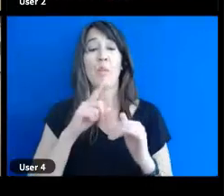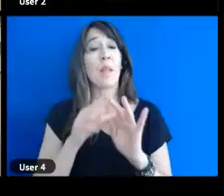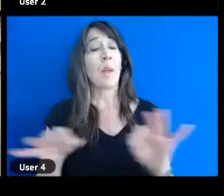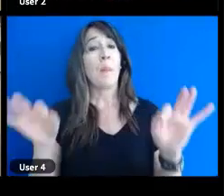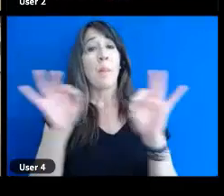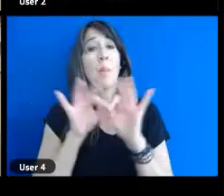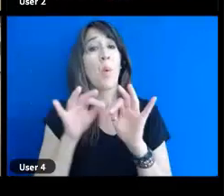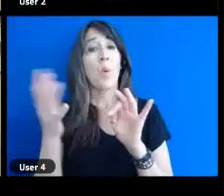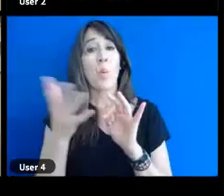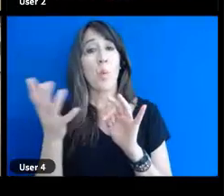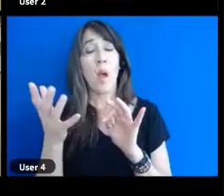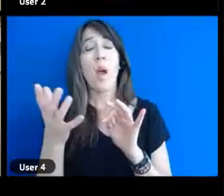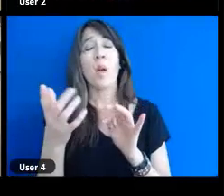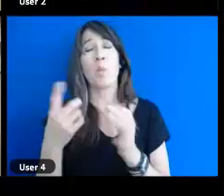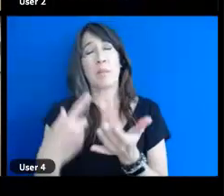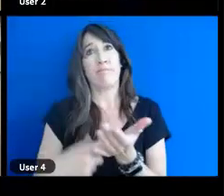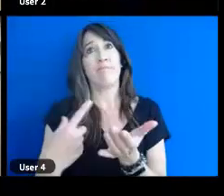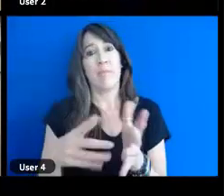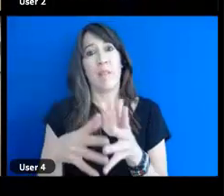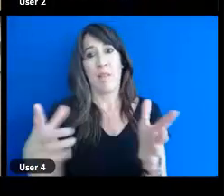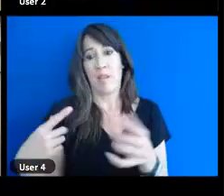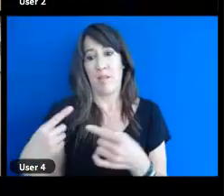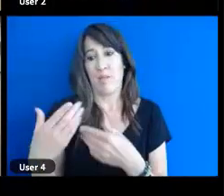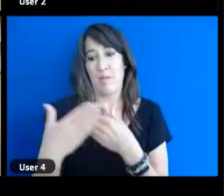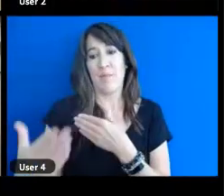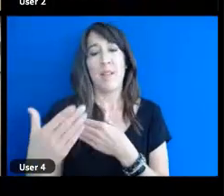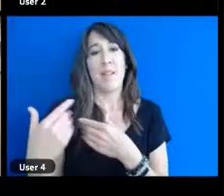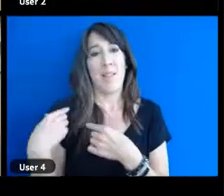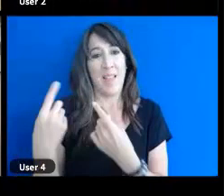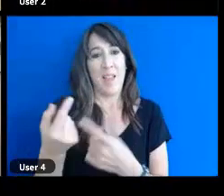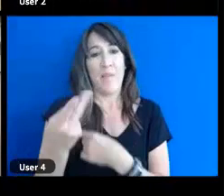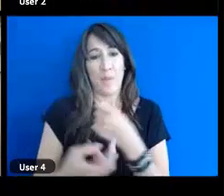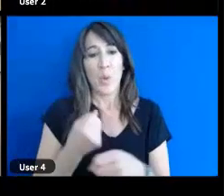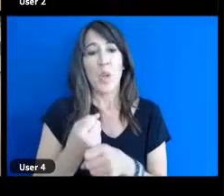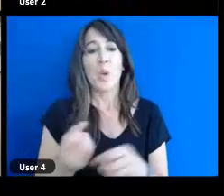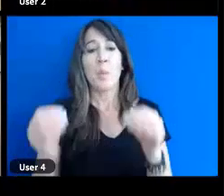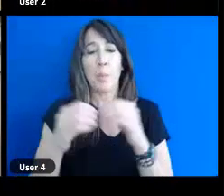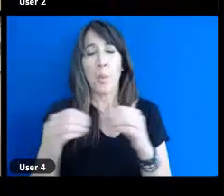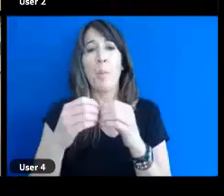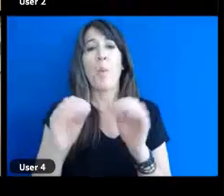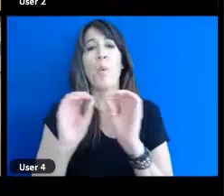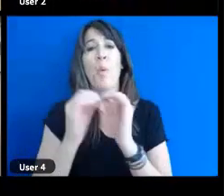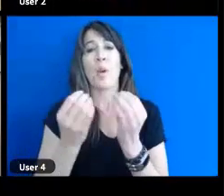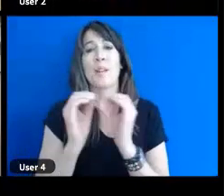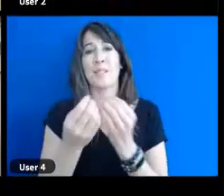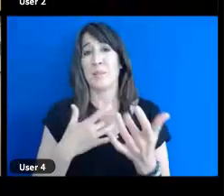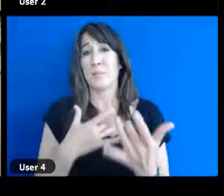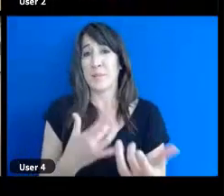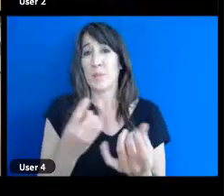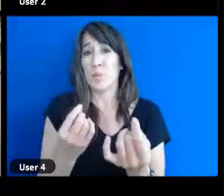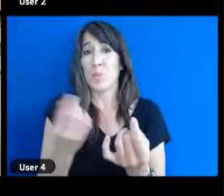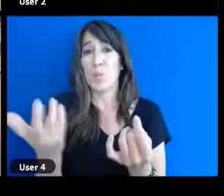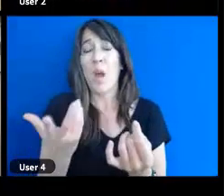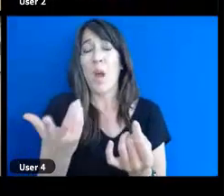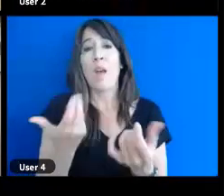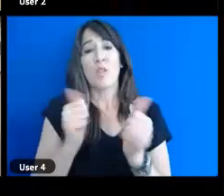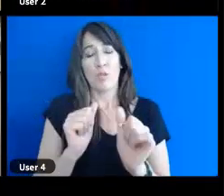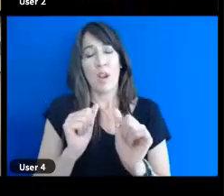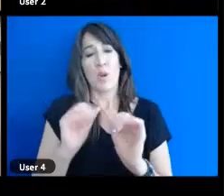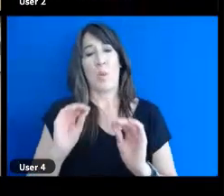sixth point here is a really important one. We've been talking about it a lot over the last few years, and certainly more and